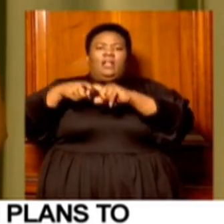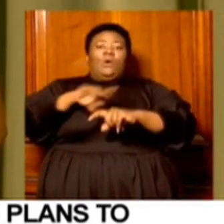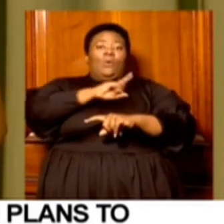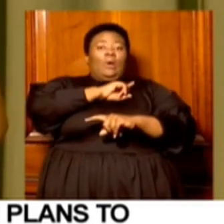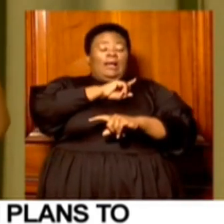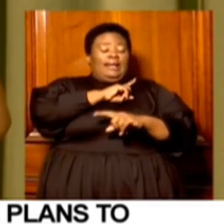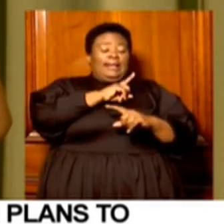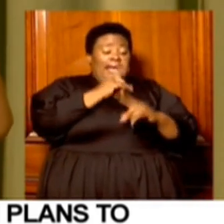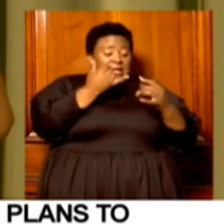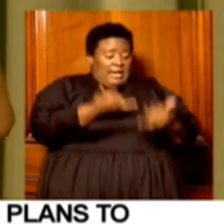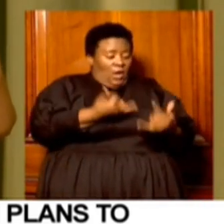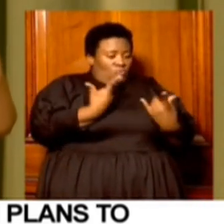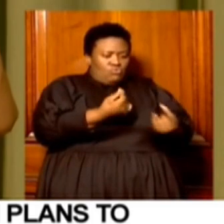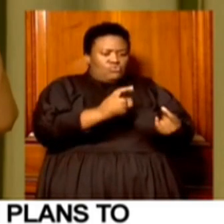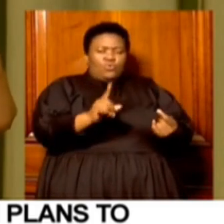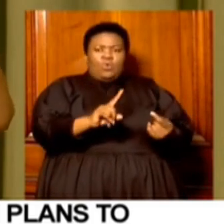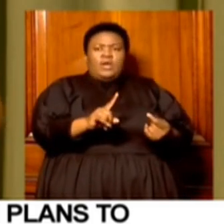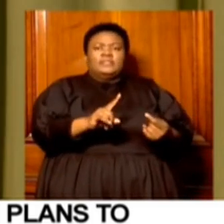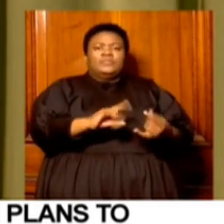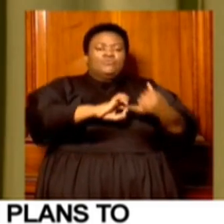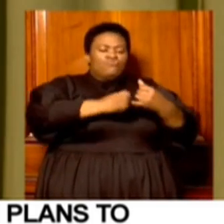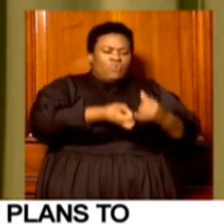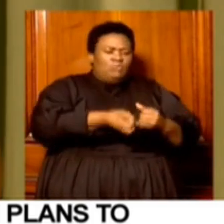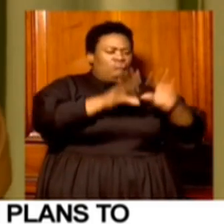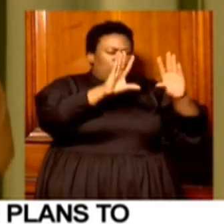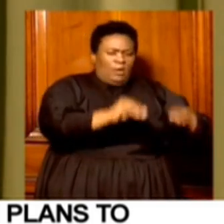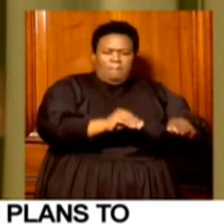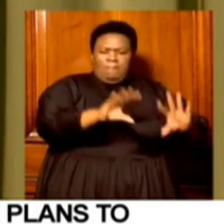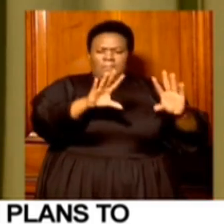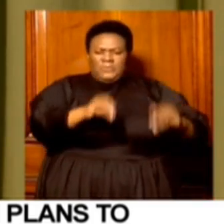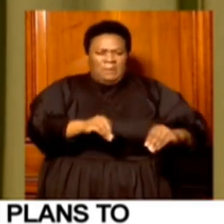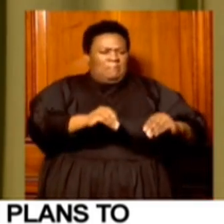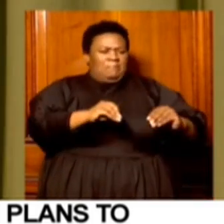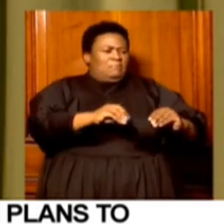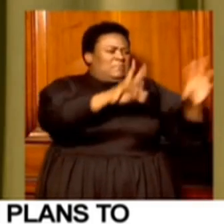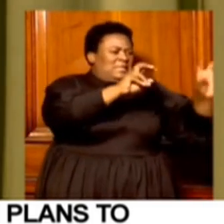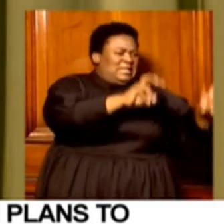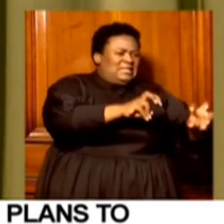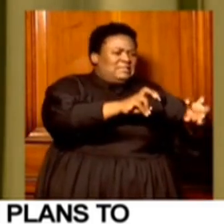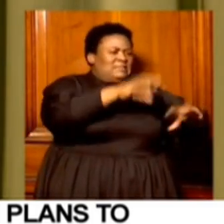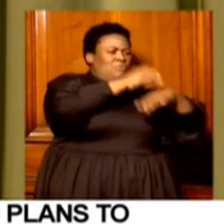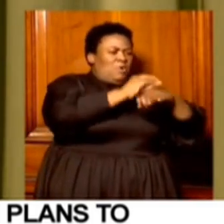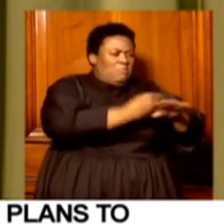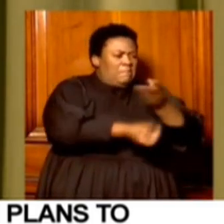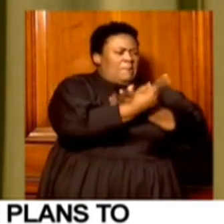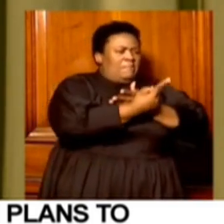been, sipula umlilo. We have been,